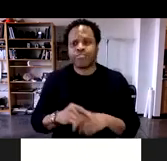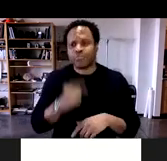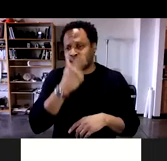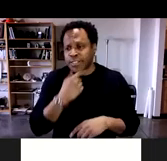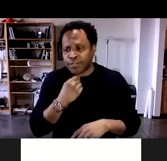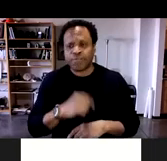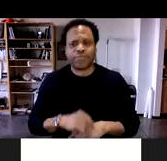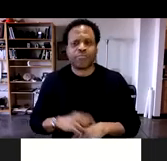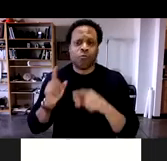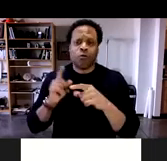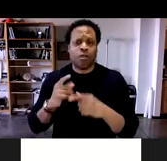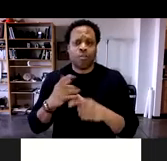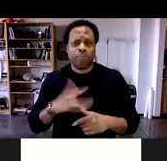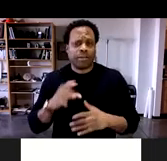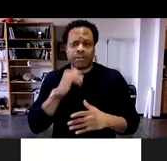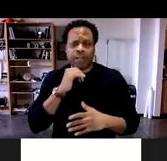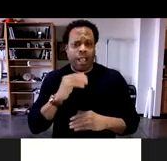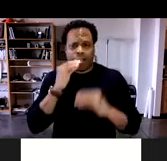they only speak.